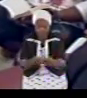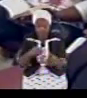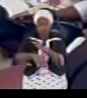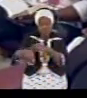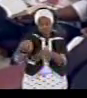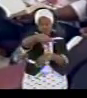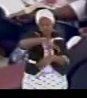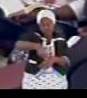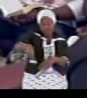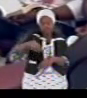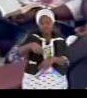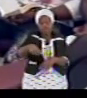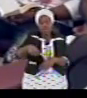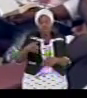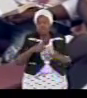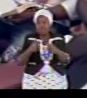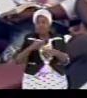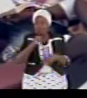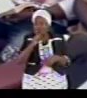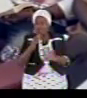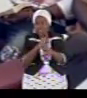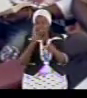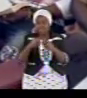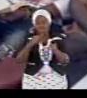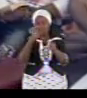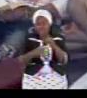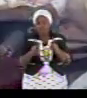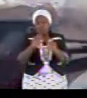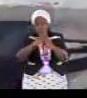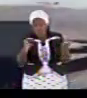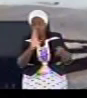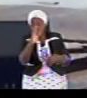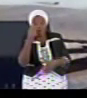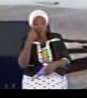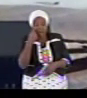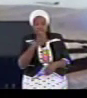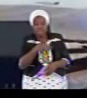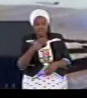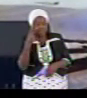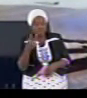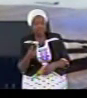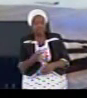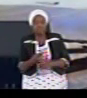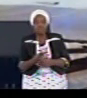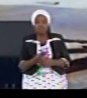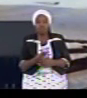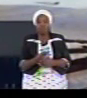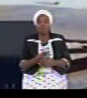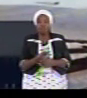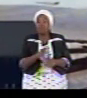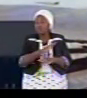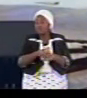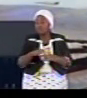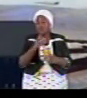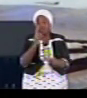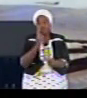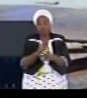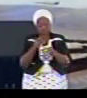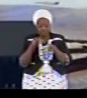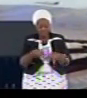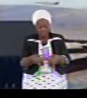pitfall, you may not get to the end. Open your eyes and see. Don't just look